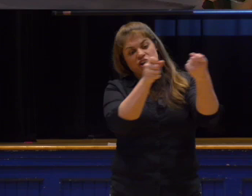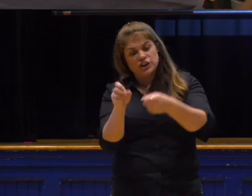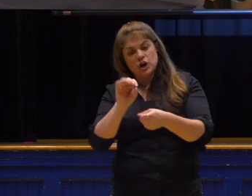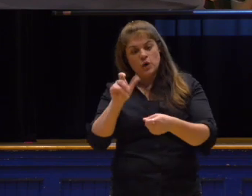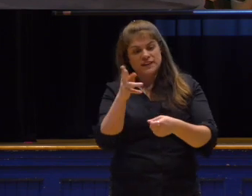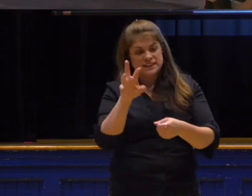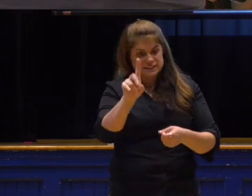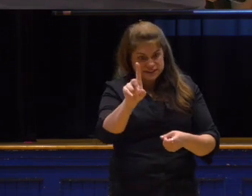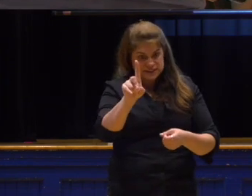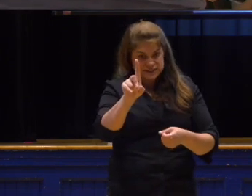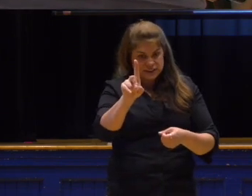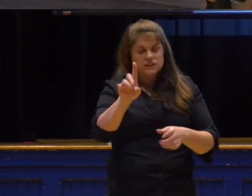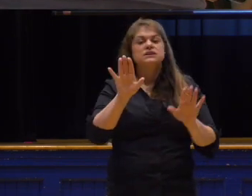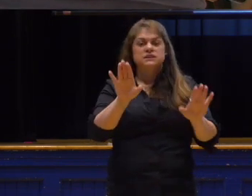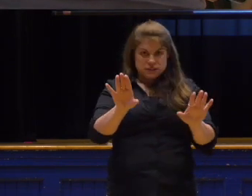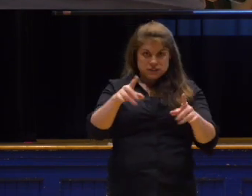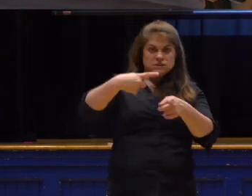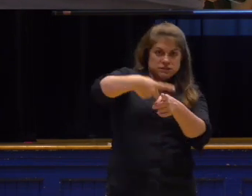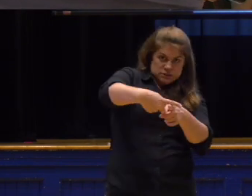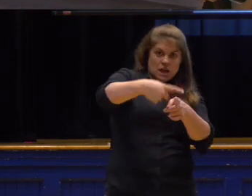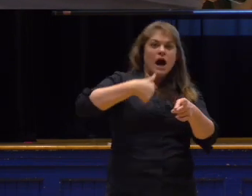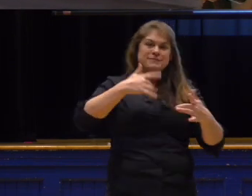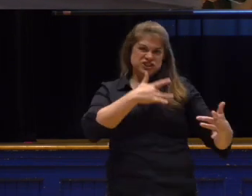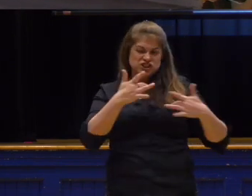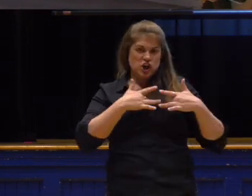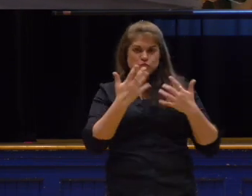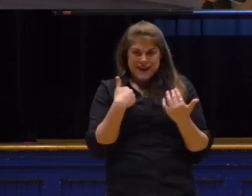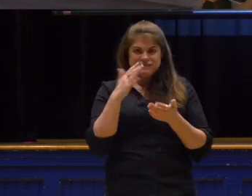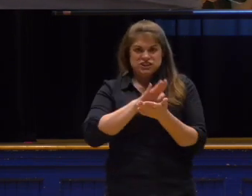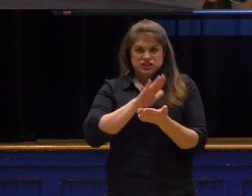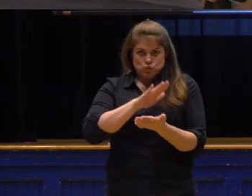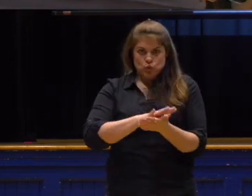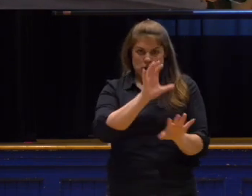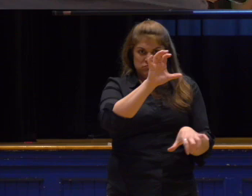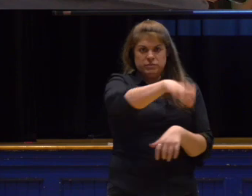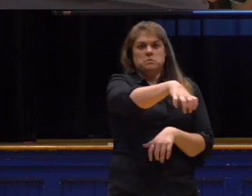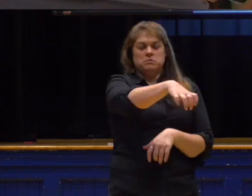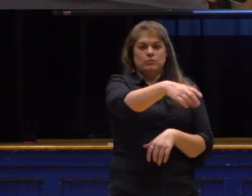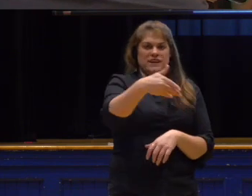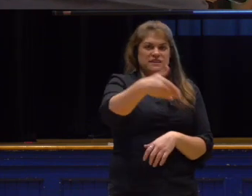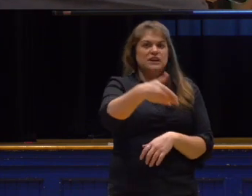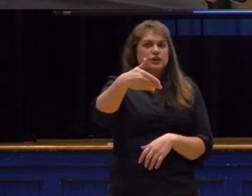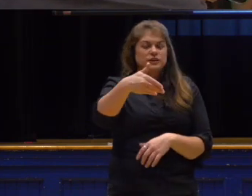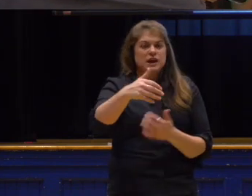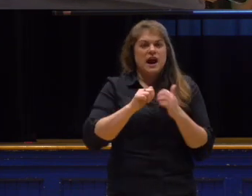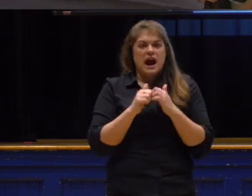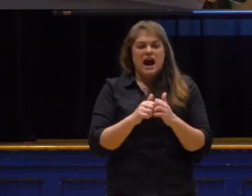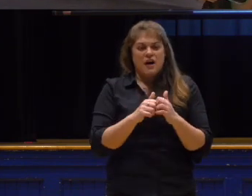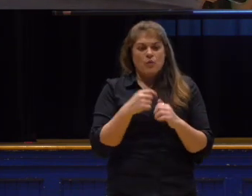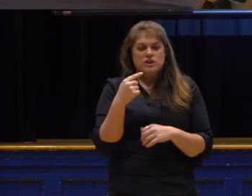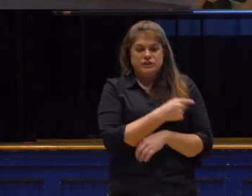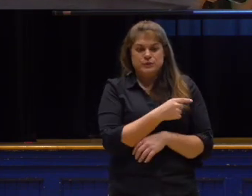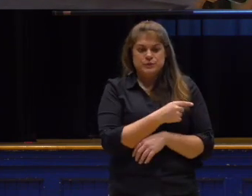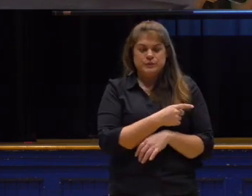Street and turn there. My concern there is it's a school right there, that block. How are you going to